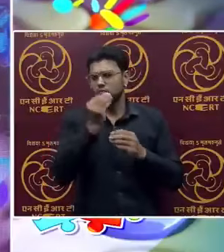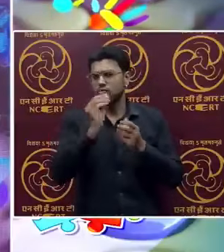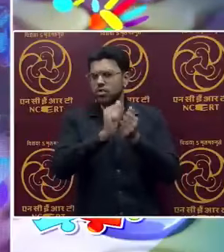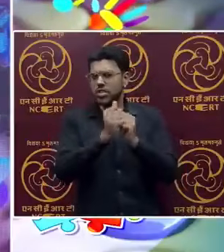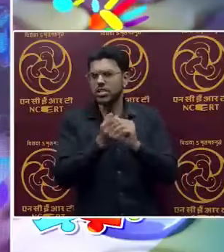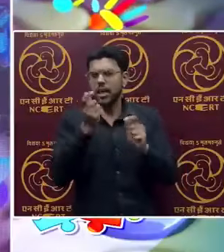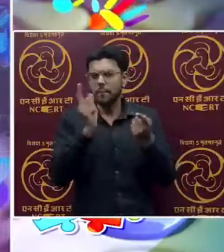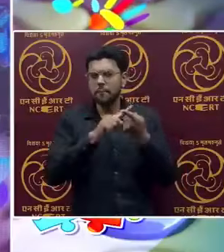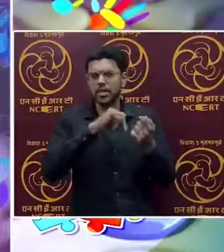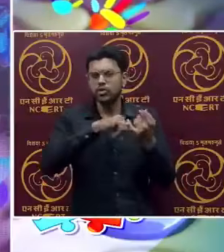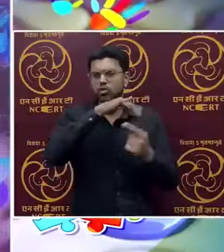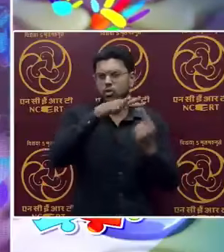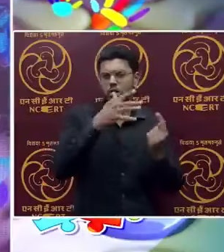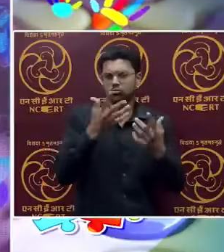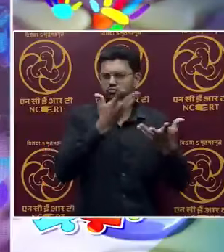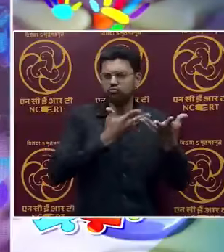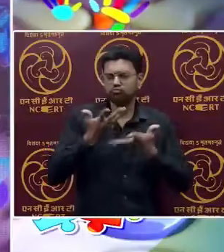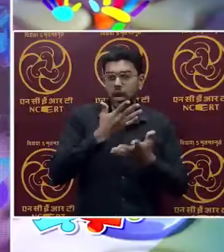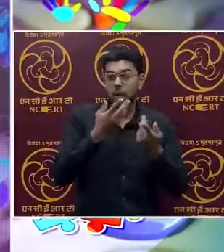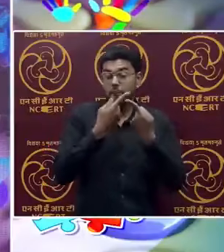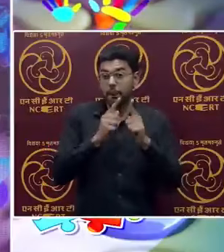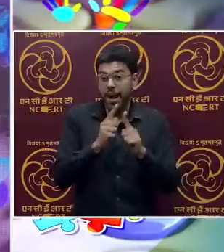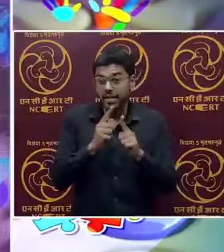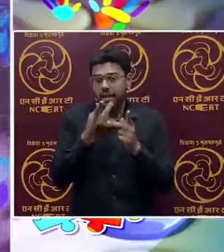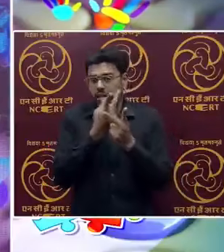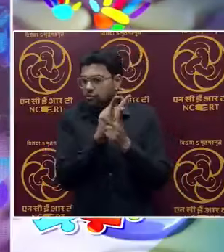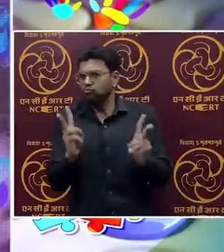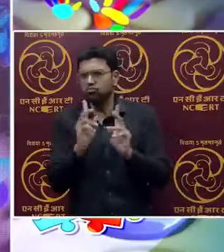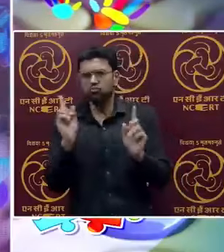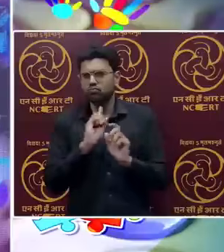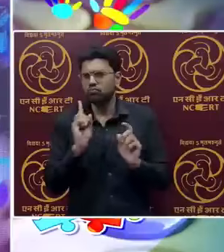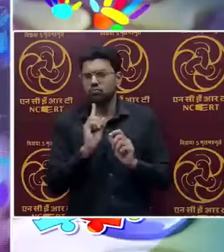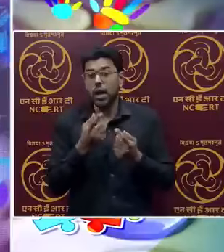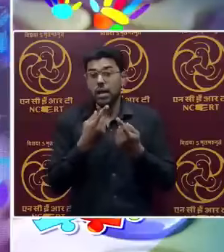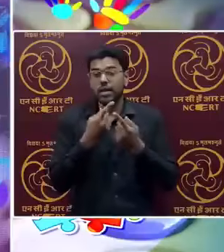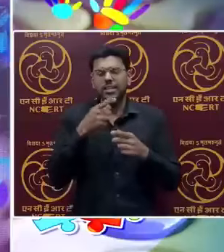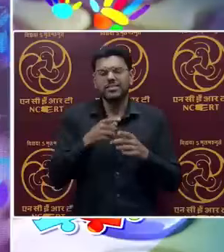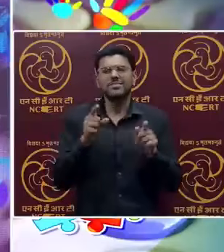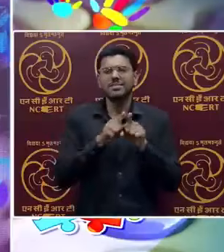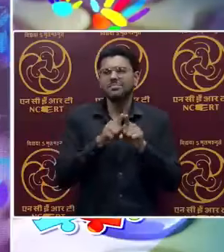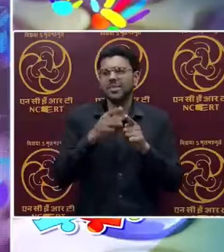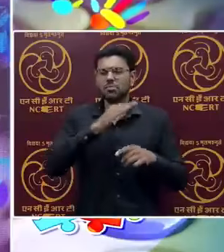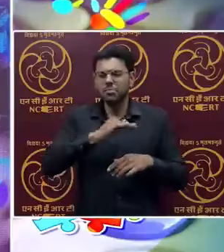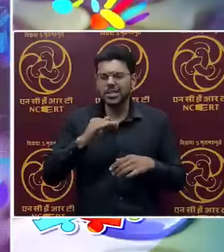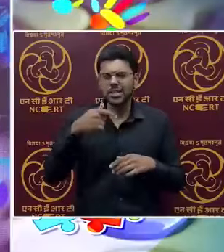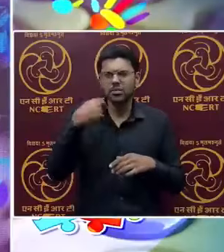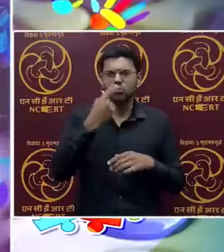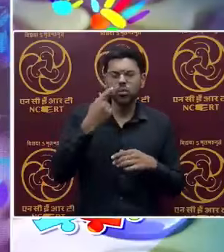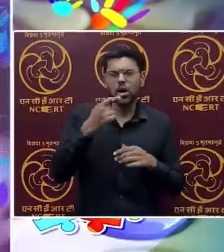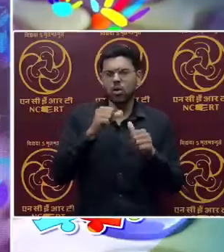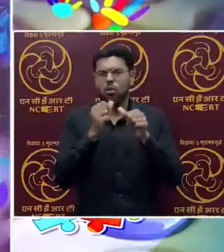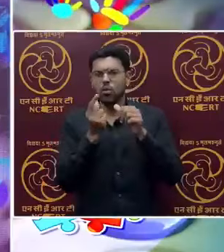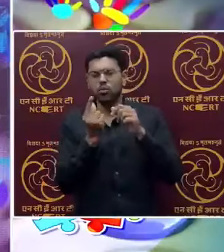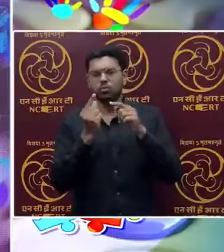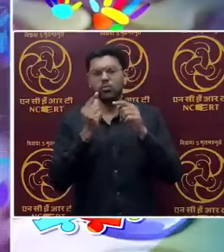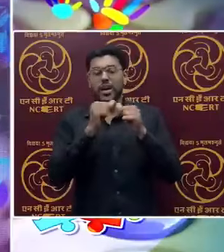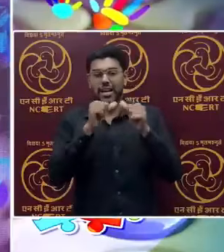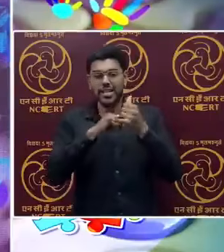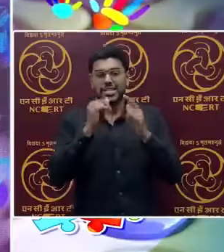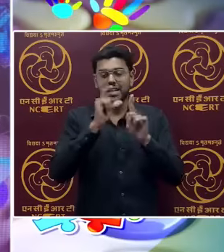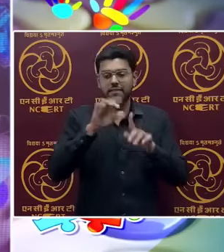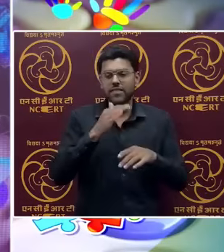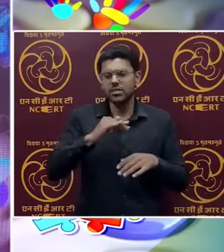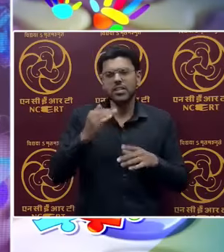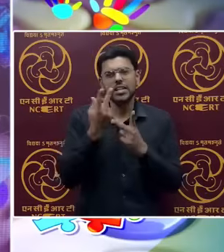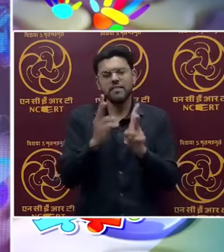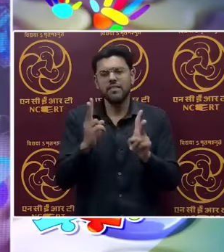in social interactions, but there is nothing strange about it. It's just that kids having autism are different. We all are